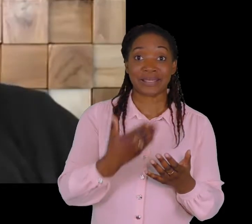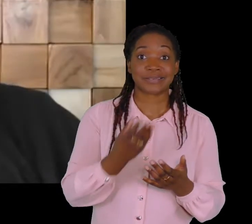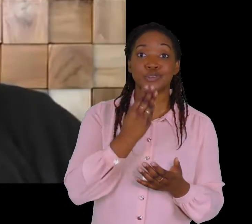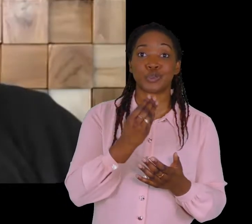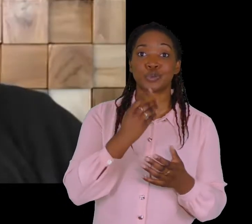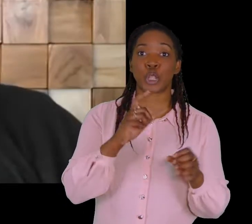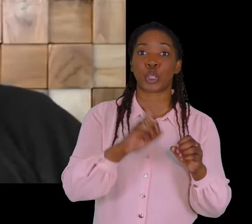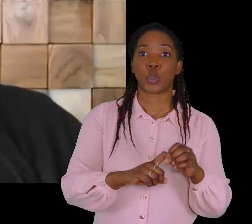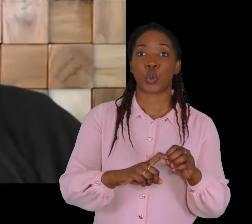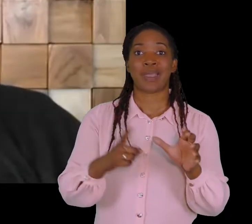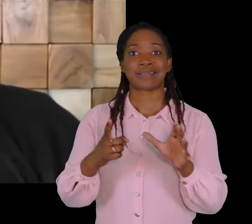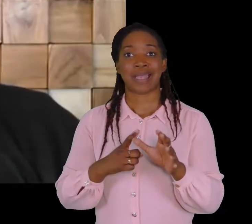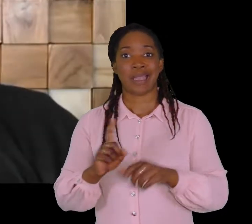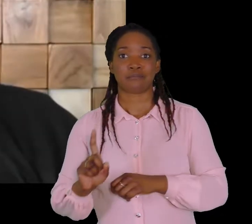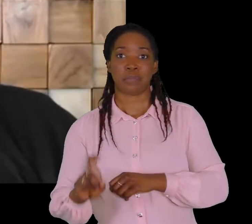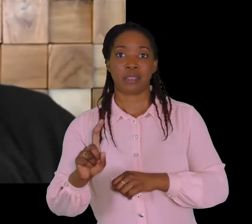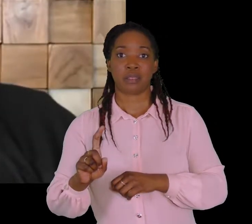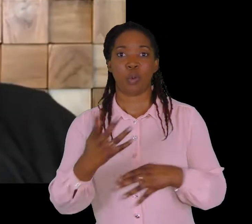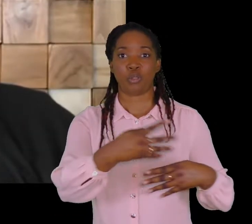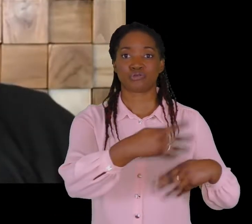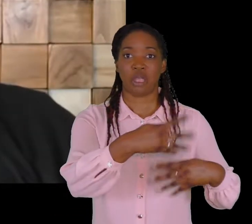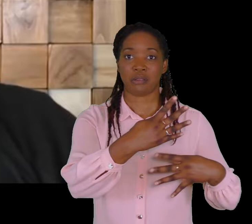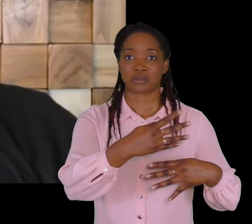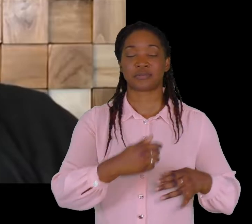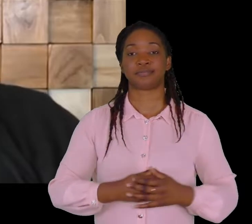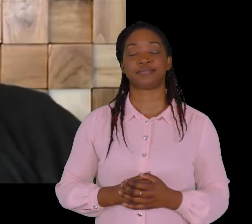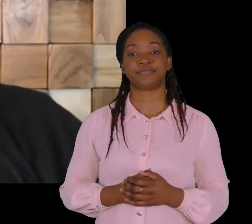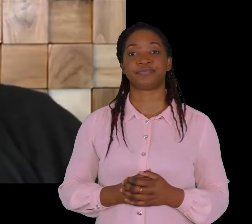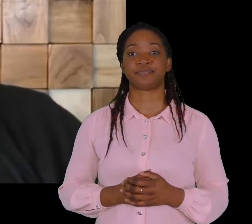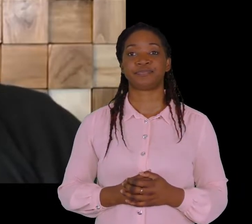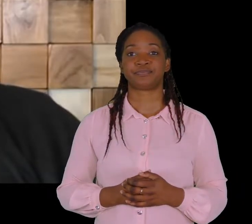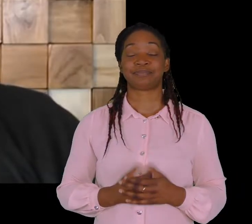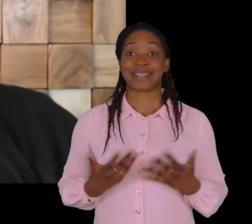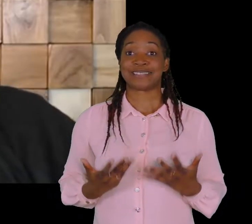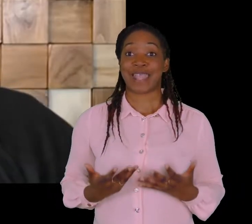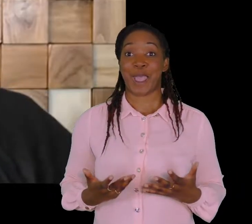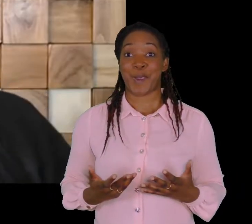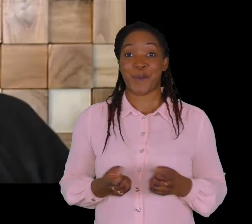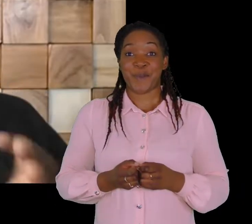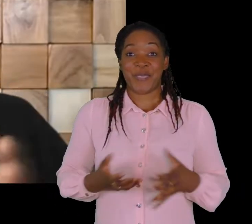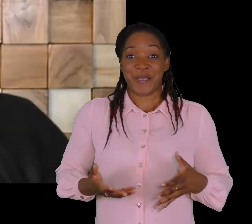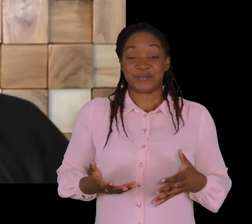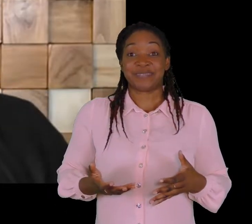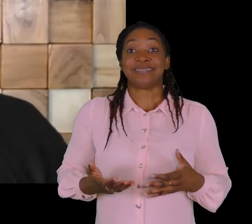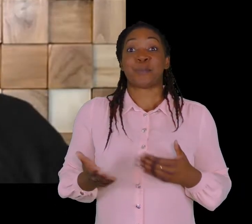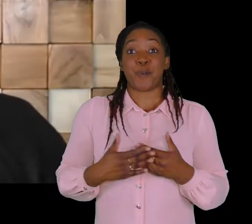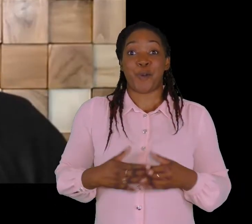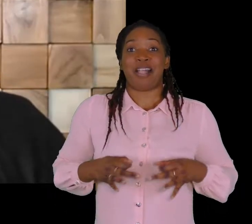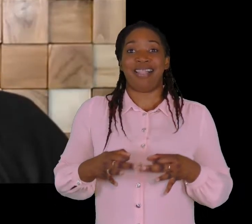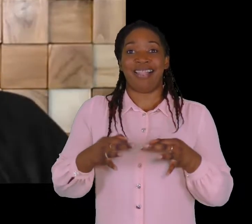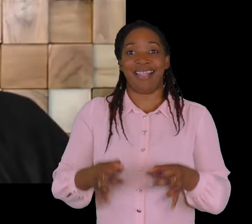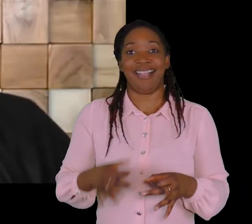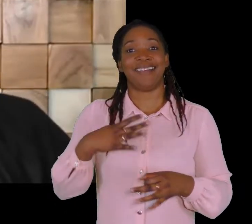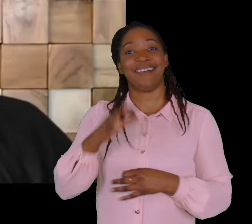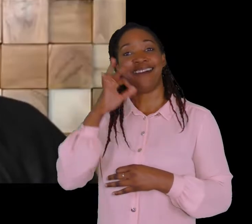from the audience. So please do use the Q&A function and the chat function to leave your questions. So now, without further